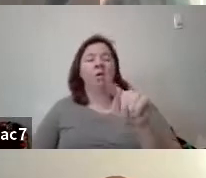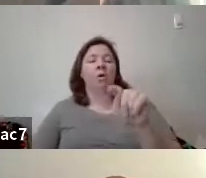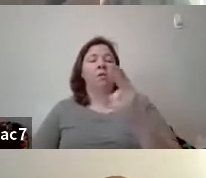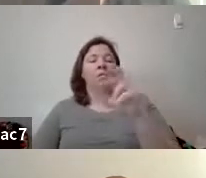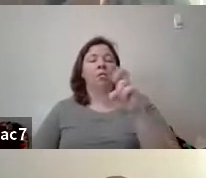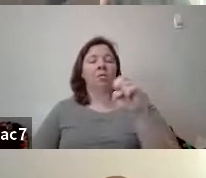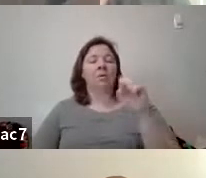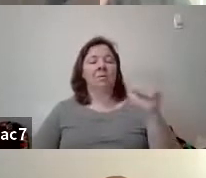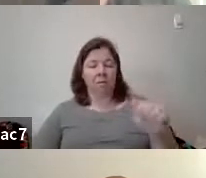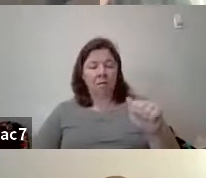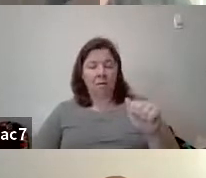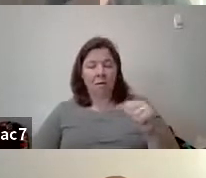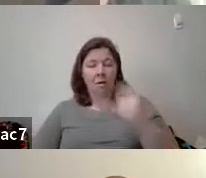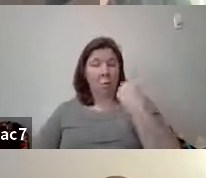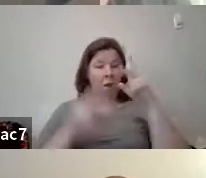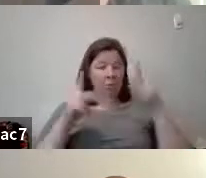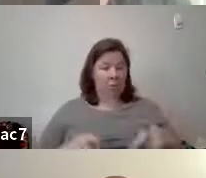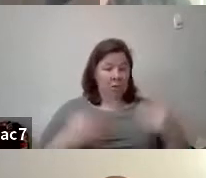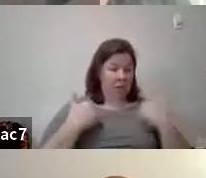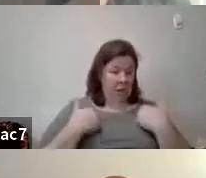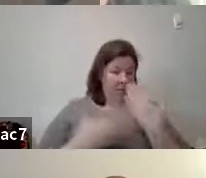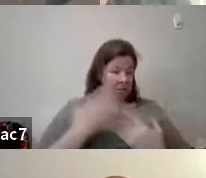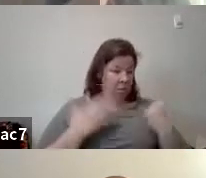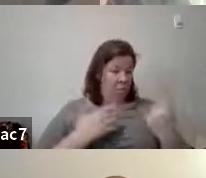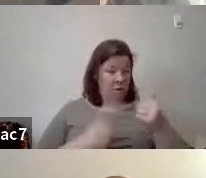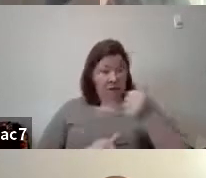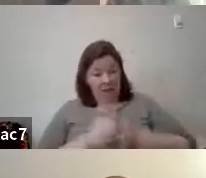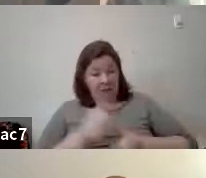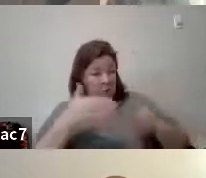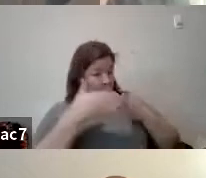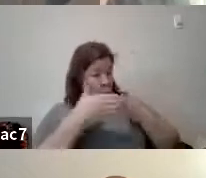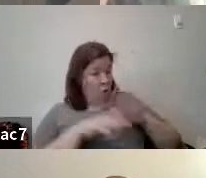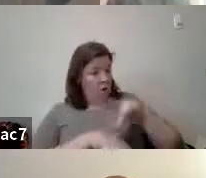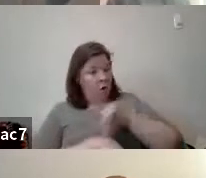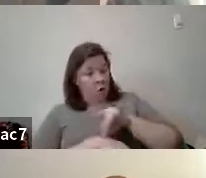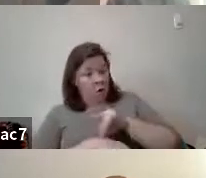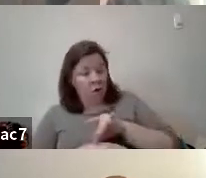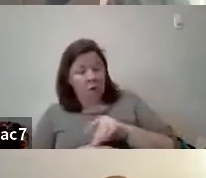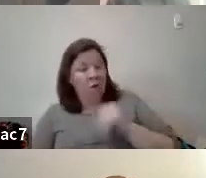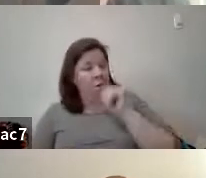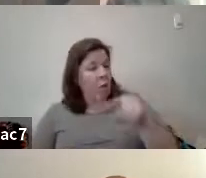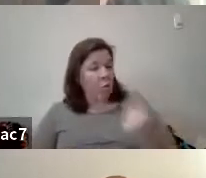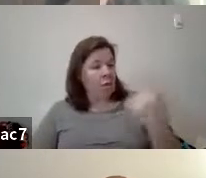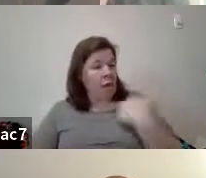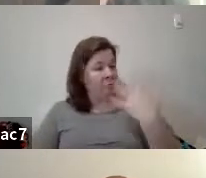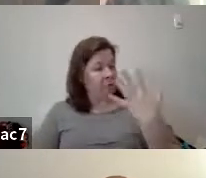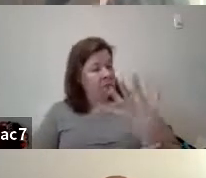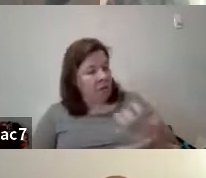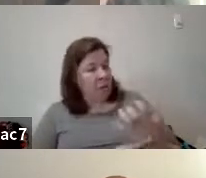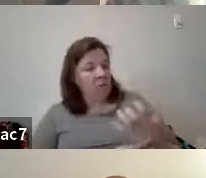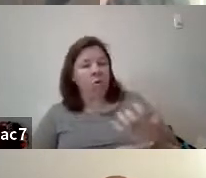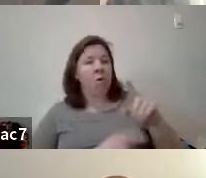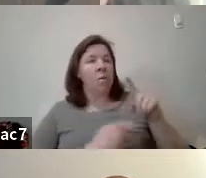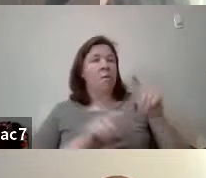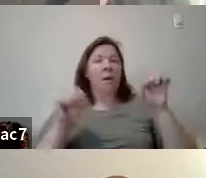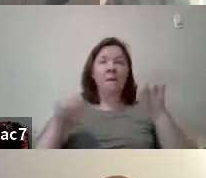instead of one person, you have somebody in every corner of the earth that not only has the desire, but the ability